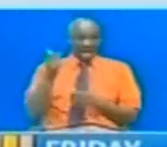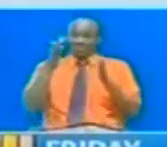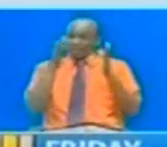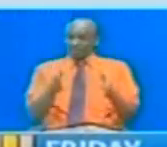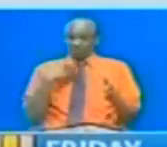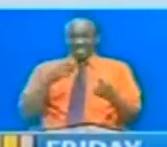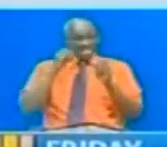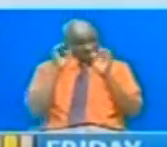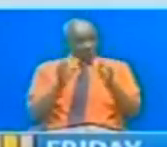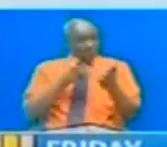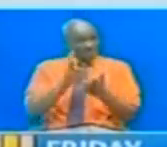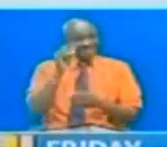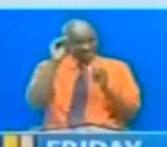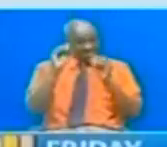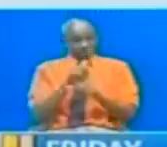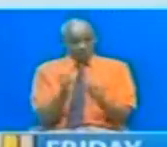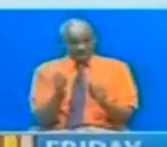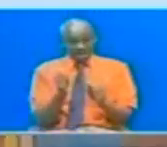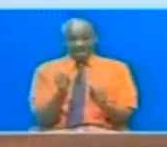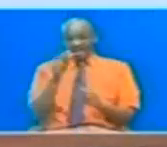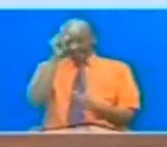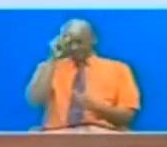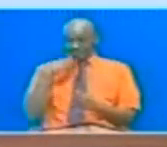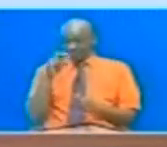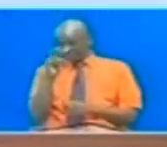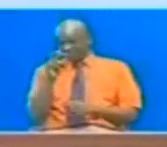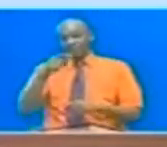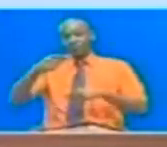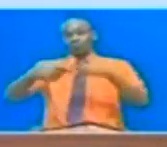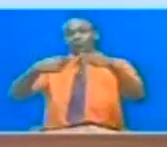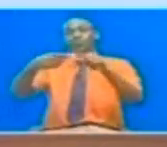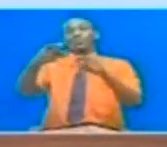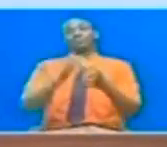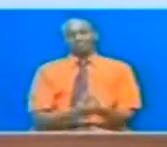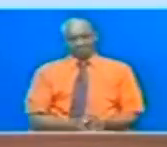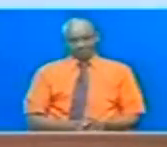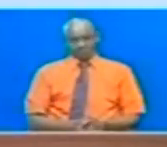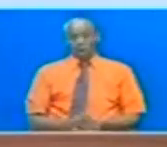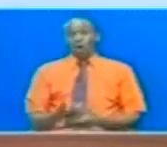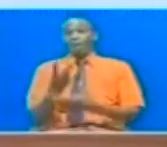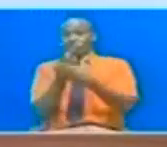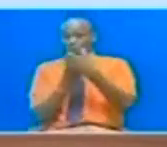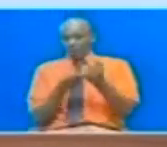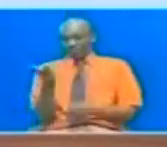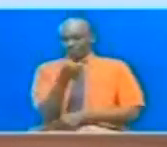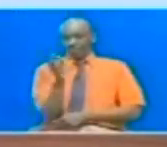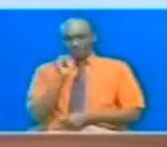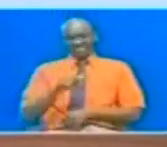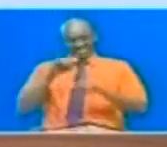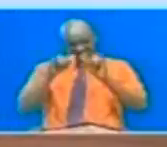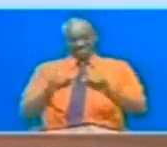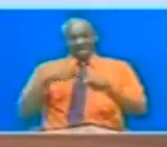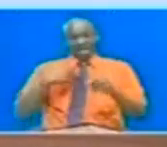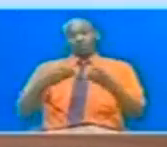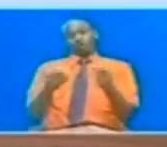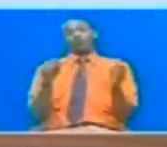teachers sufficiently, the government should look at it progressively. Gerald Njeru says both parties should sit and find a solution